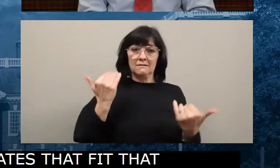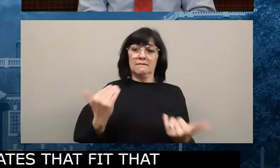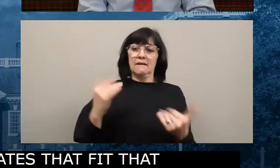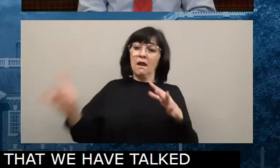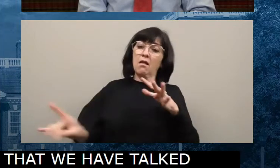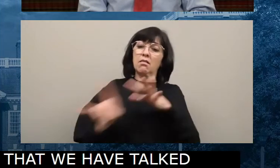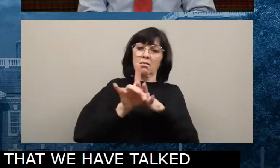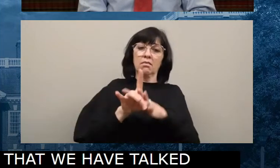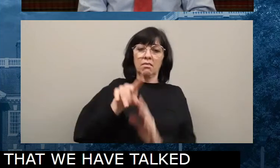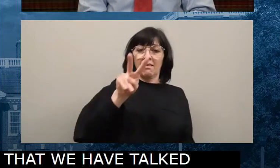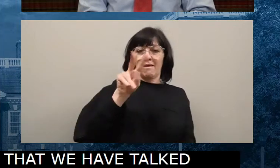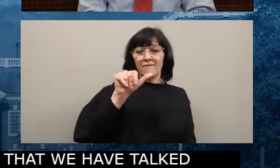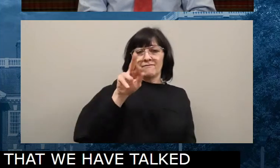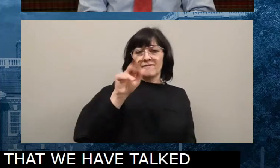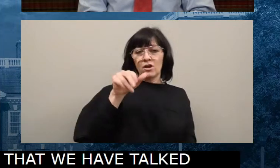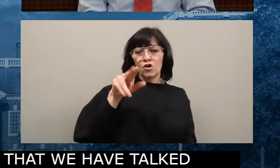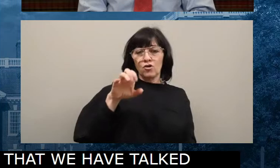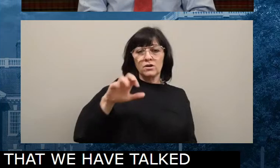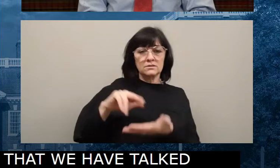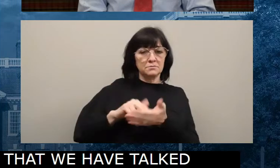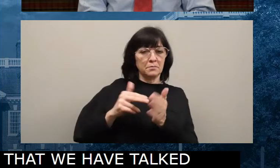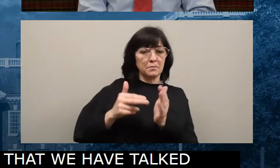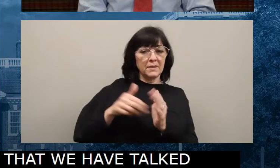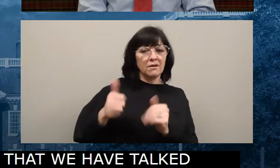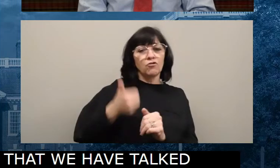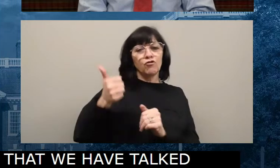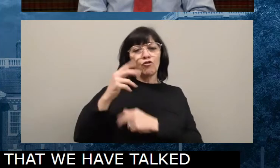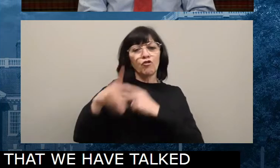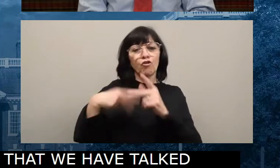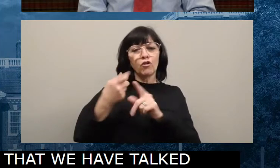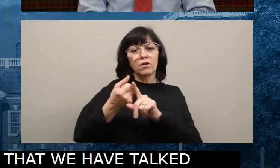that the transmission occurs